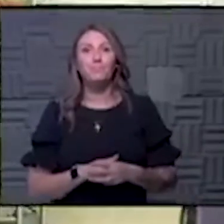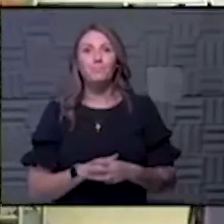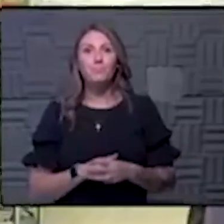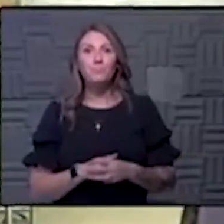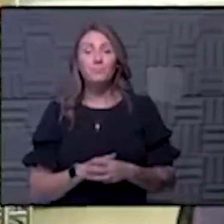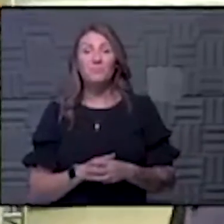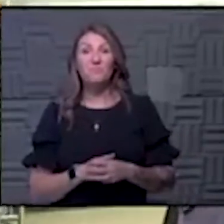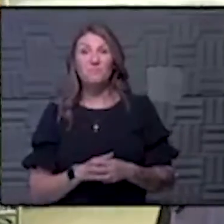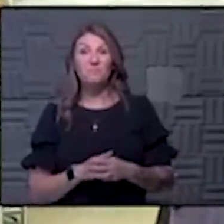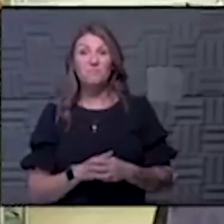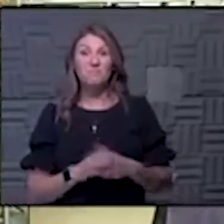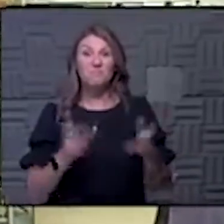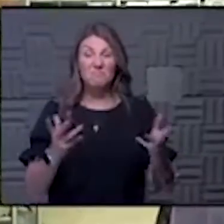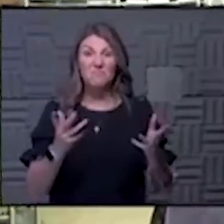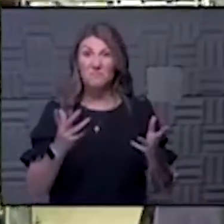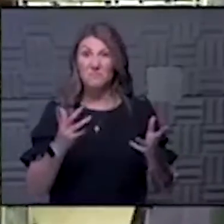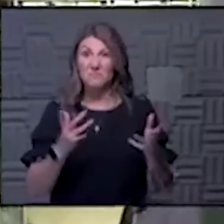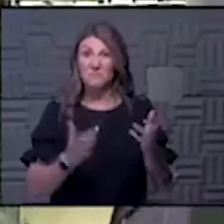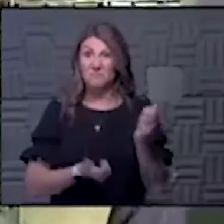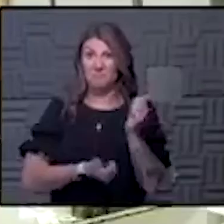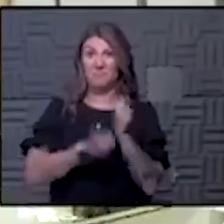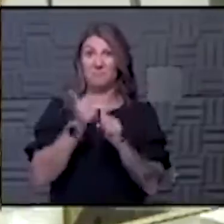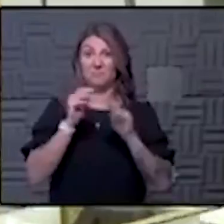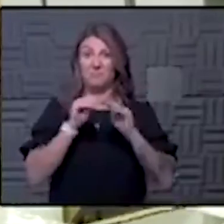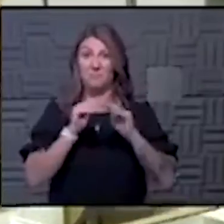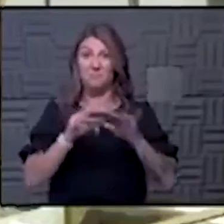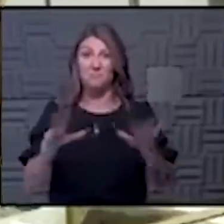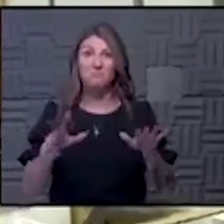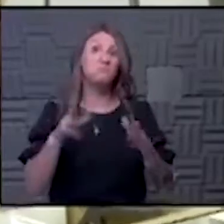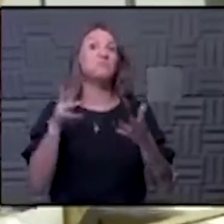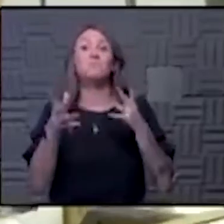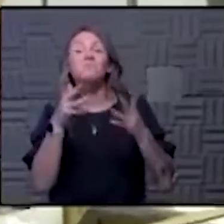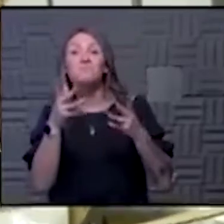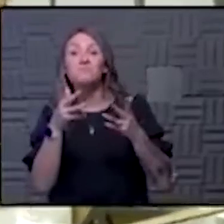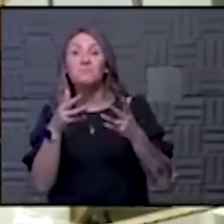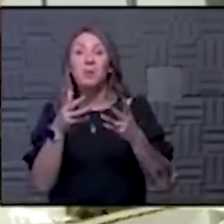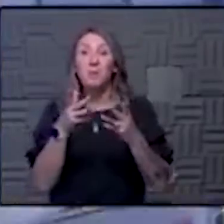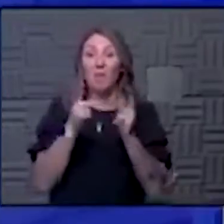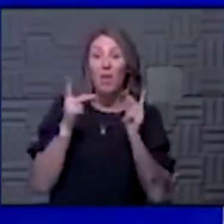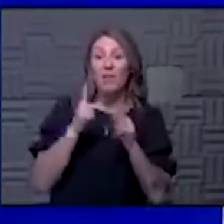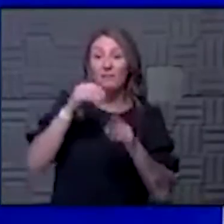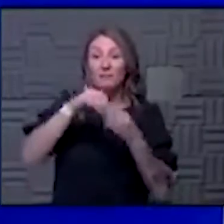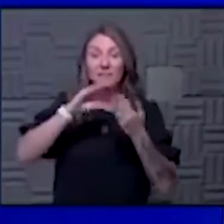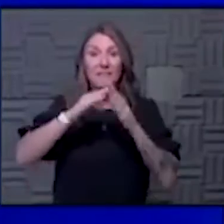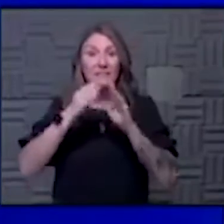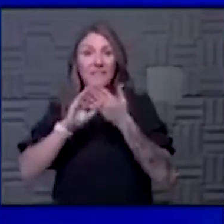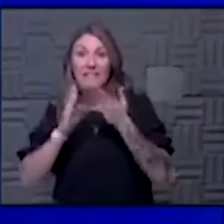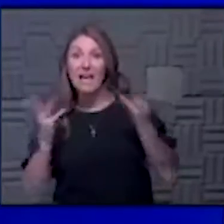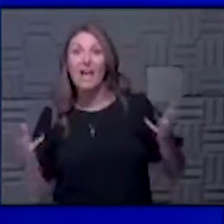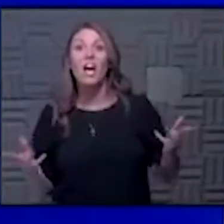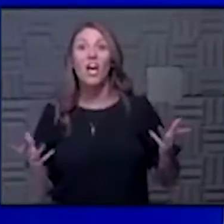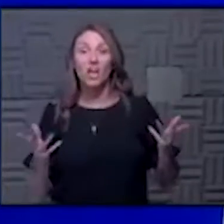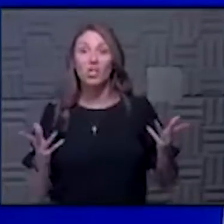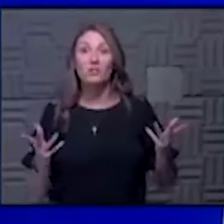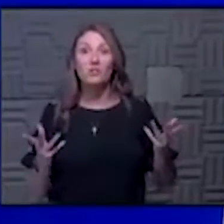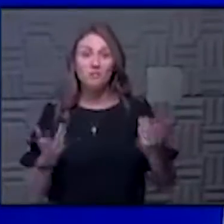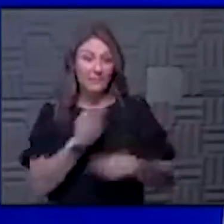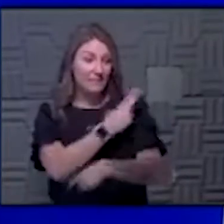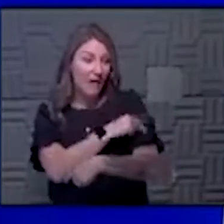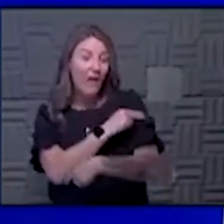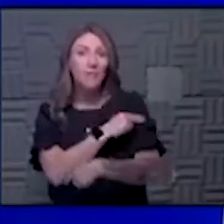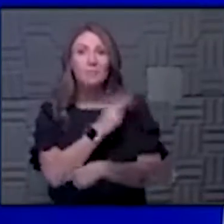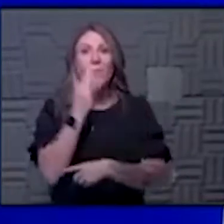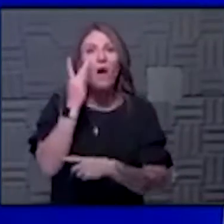hottest spot in our town is the hospital. It's the hospital. That's We have 78 COVID patients. People who are here. coming in, are ill.